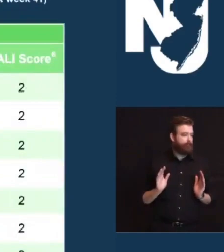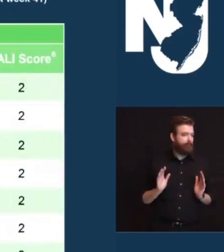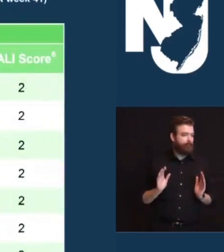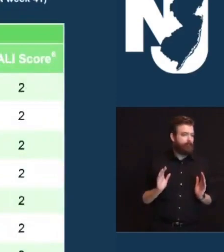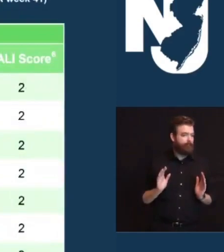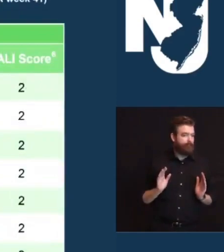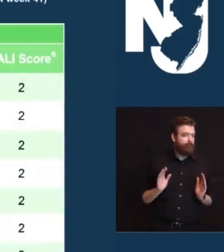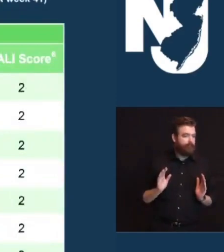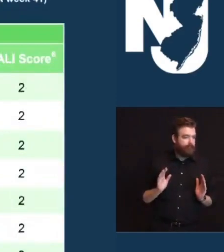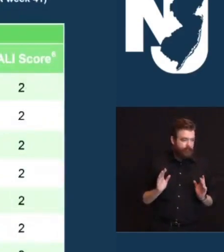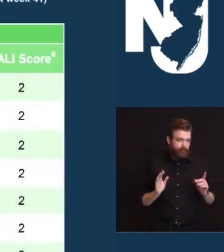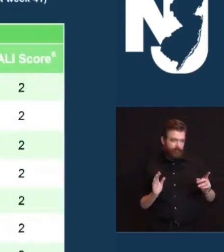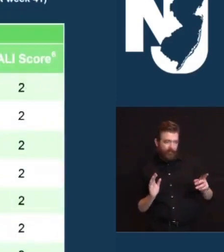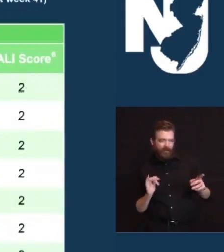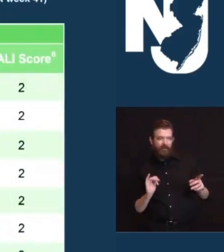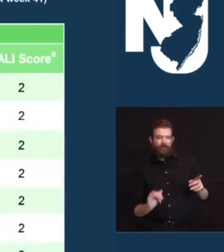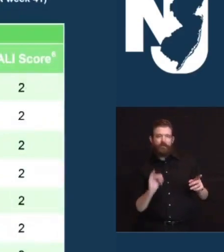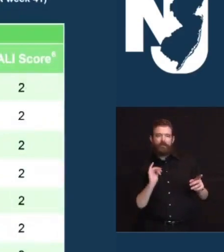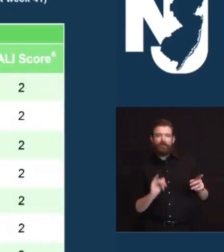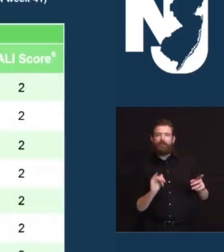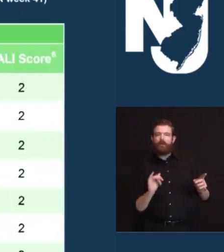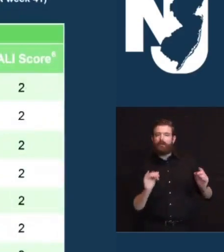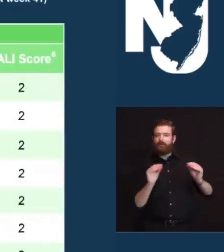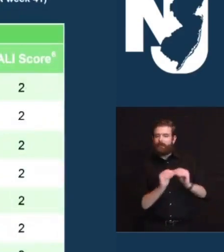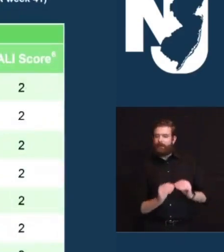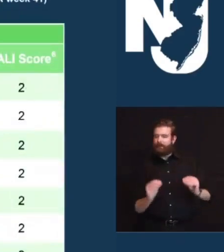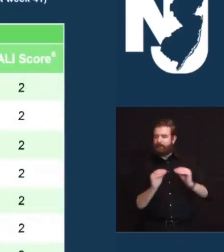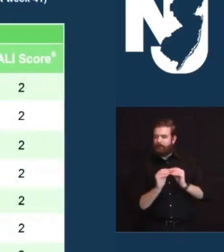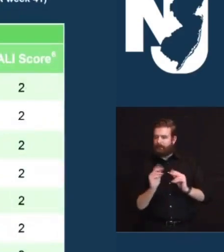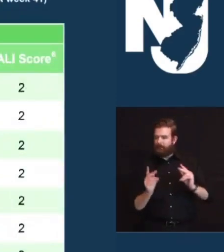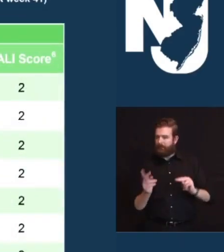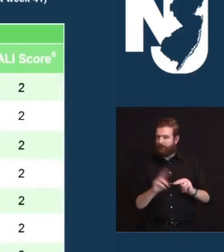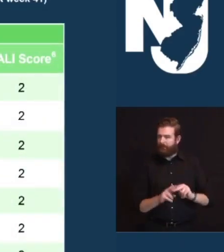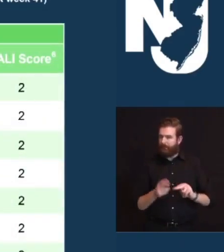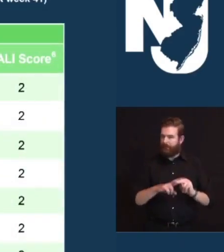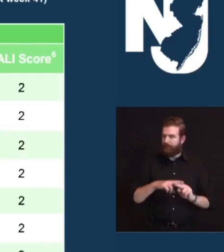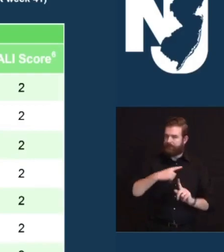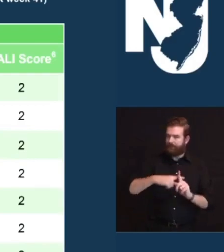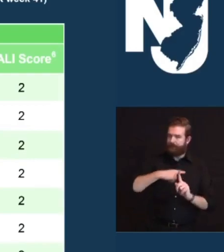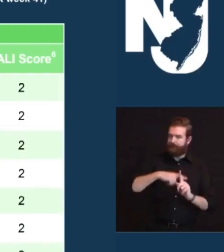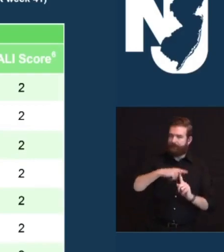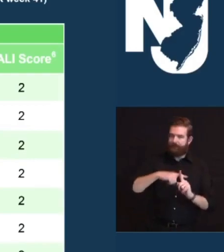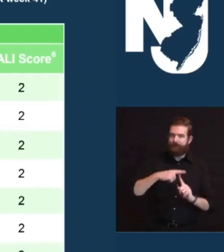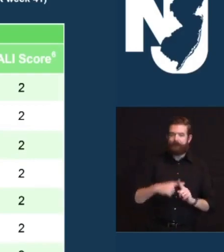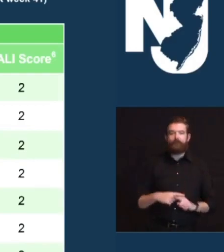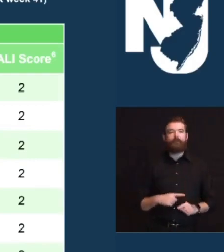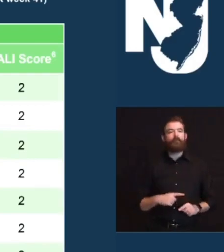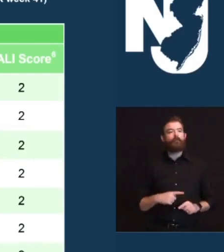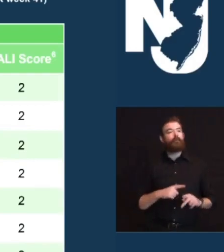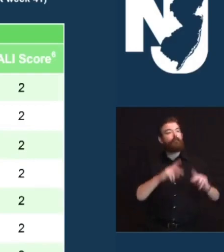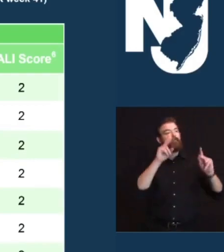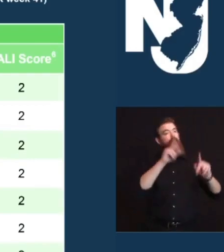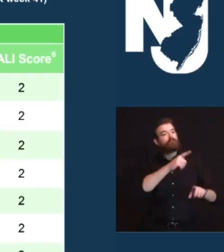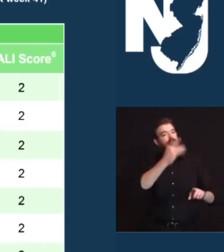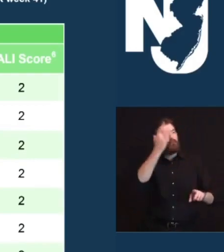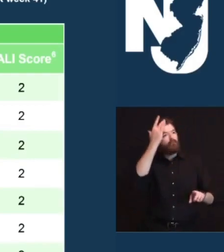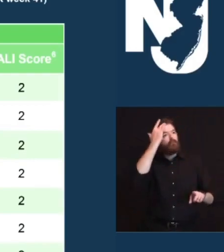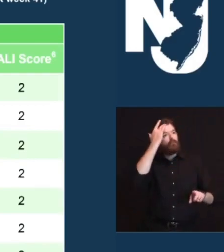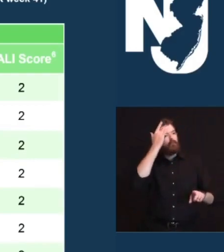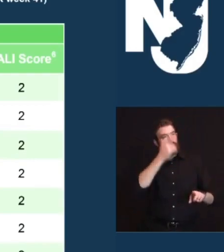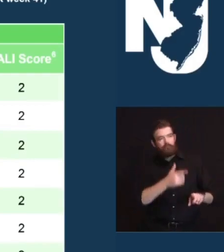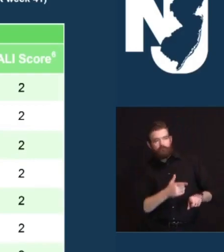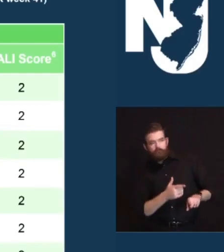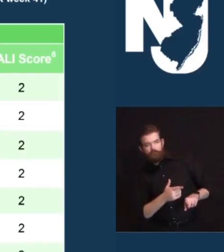rates in all regions. Percentage of COVID-like illness is up in every region except the Southeast. There